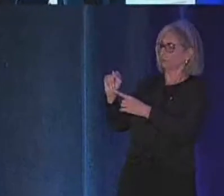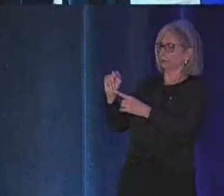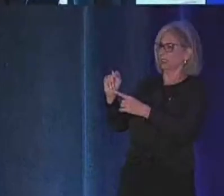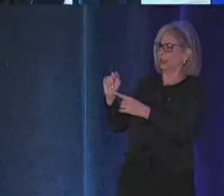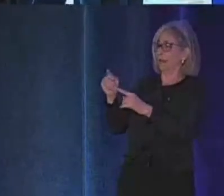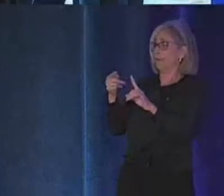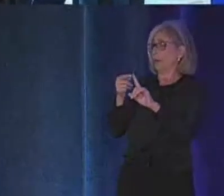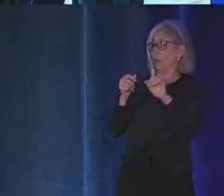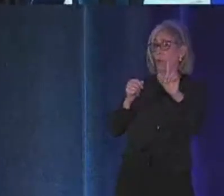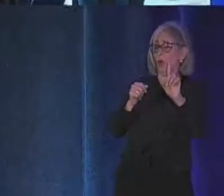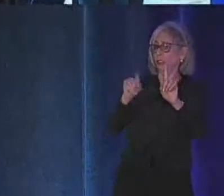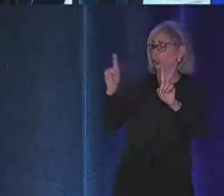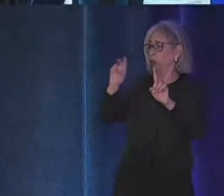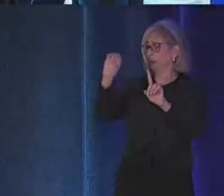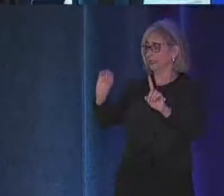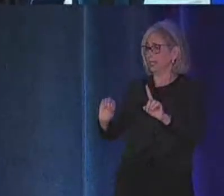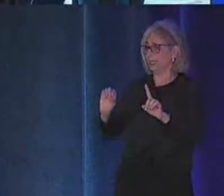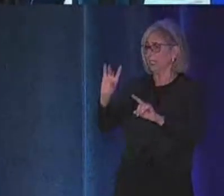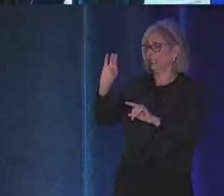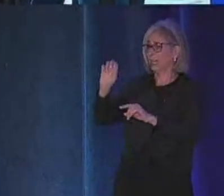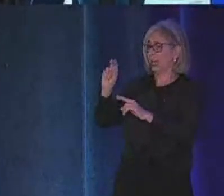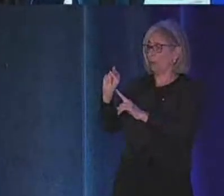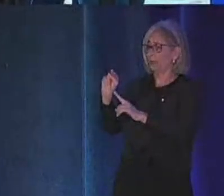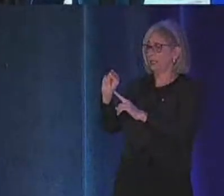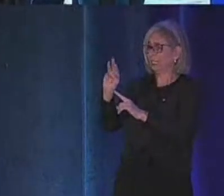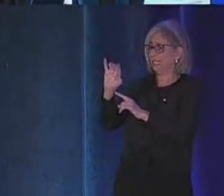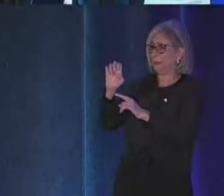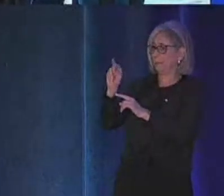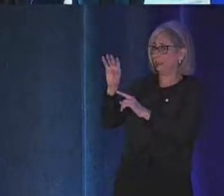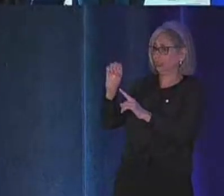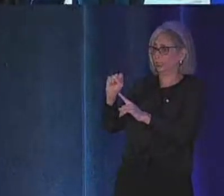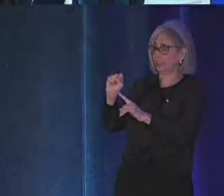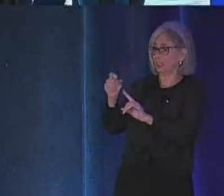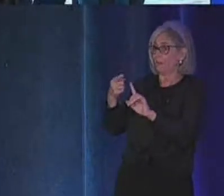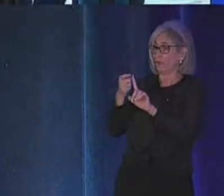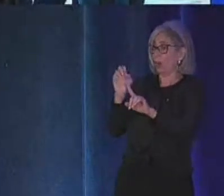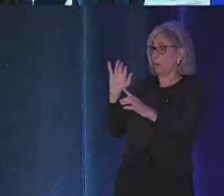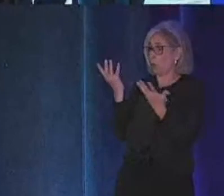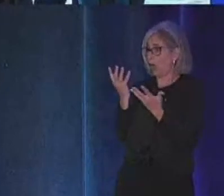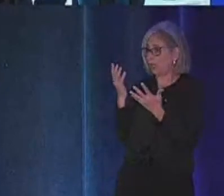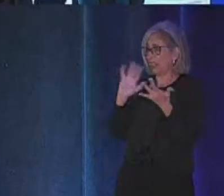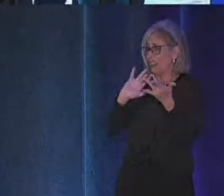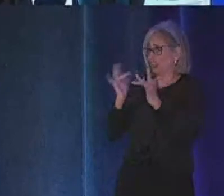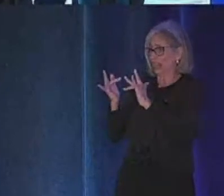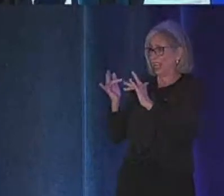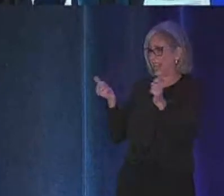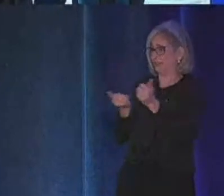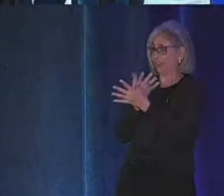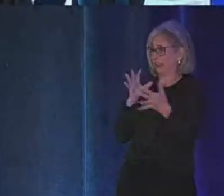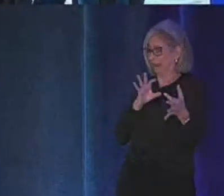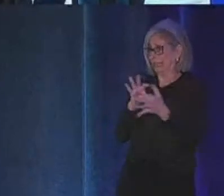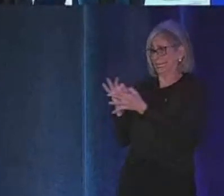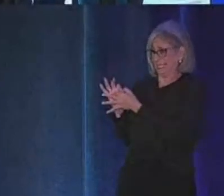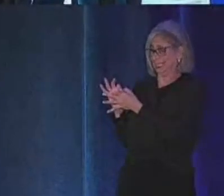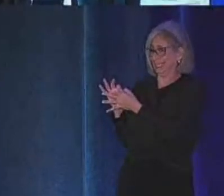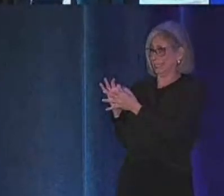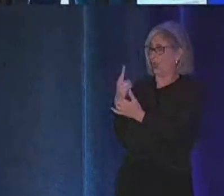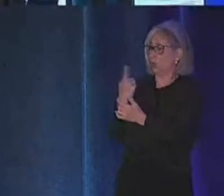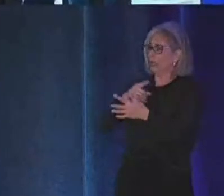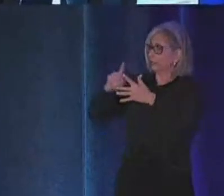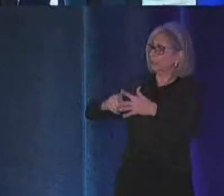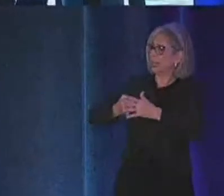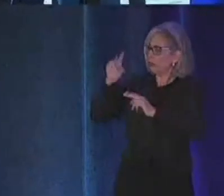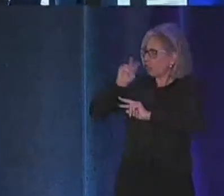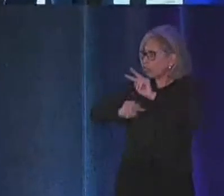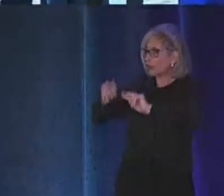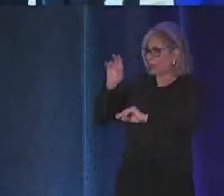Anywhere from 1% to 2% of carbon emissions right now on the planet are due to the internet and everything that we do. So we are starting to